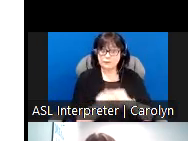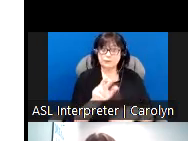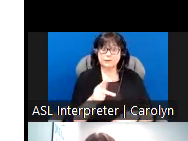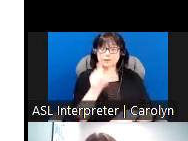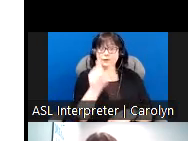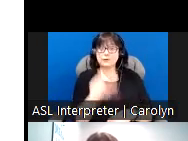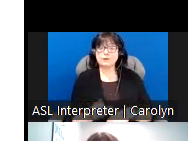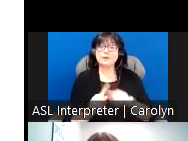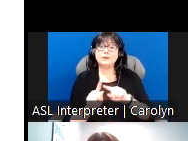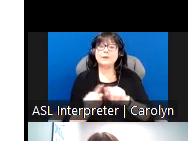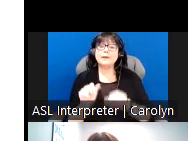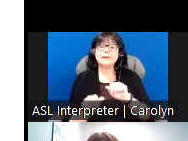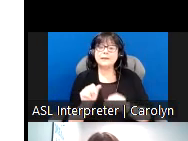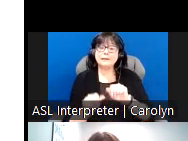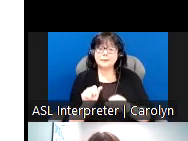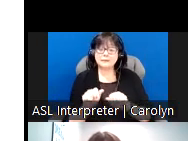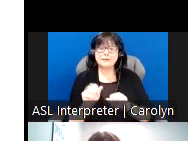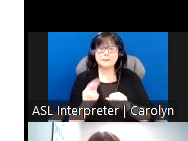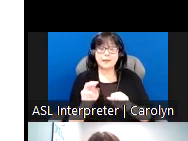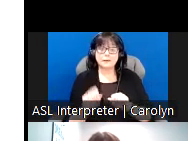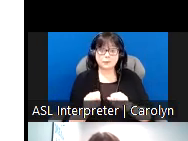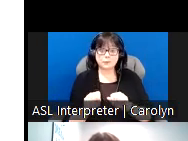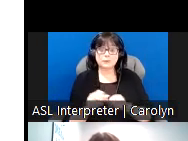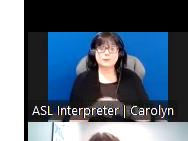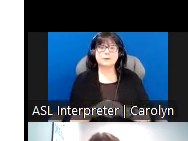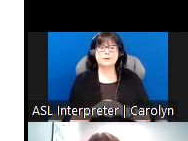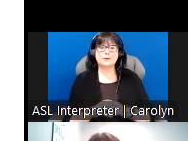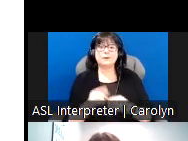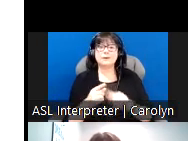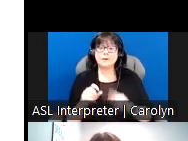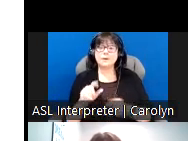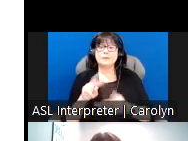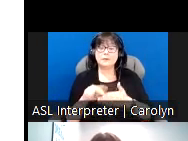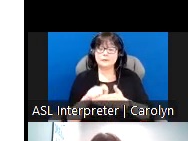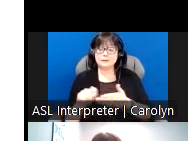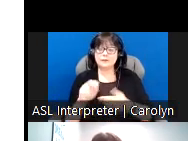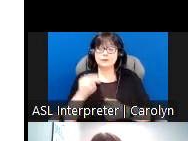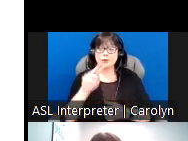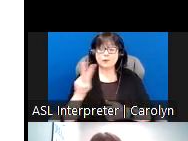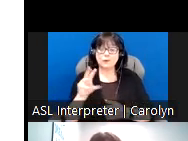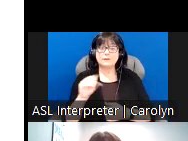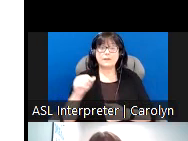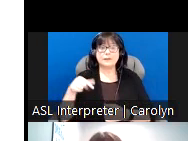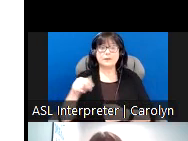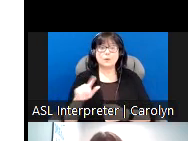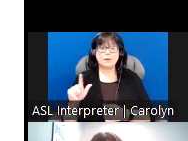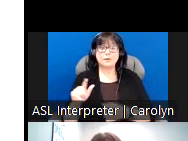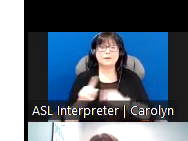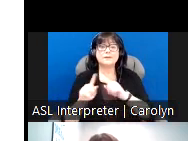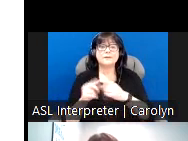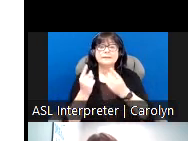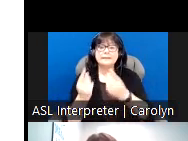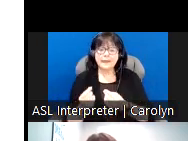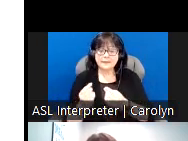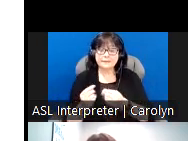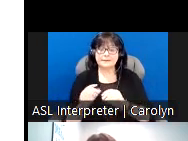are activities, task-based activities from both Literacy Northwest and Quill Network. And it's certainly been an extremely